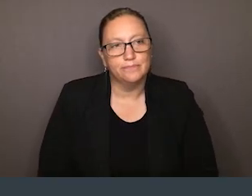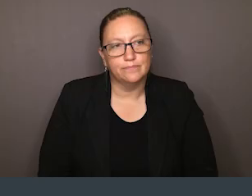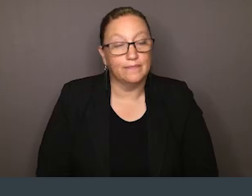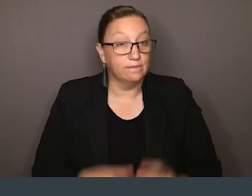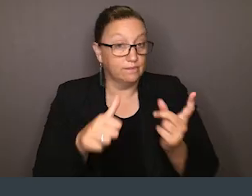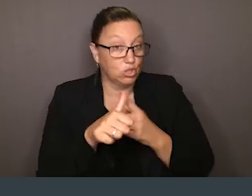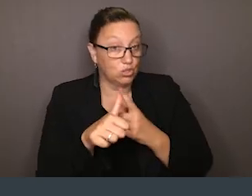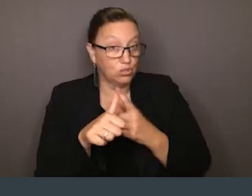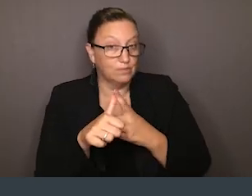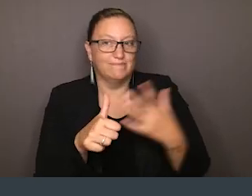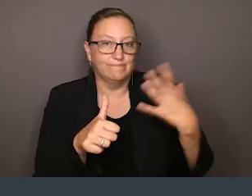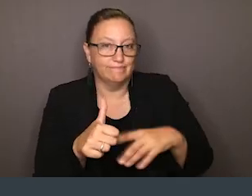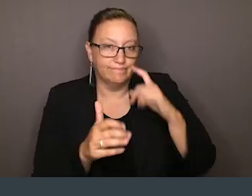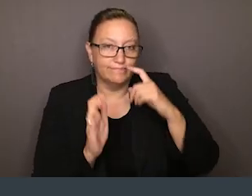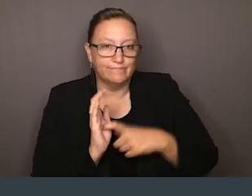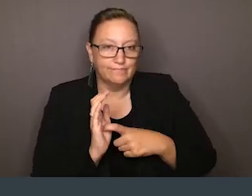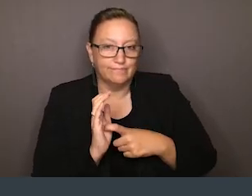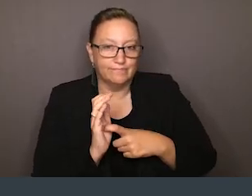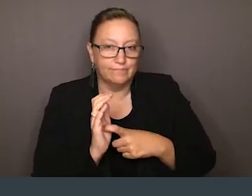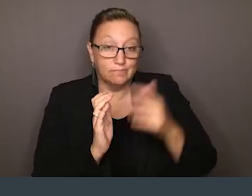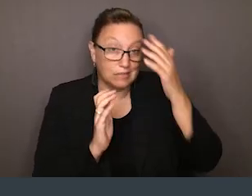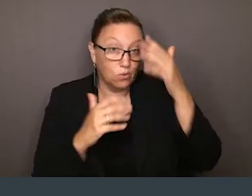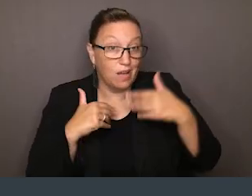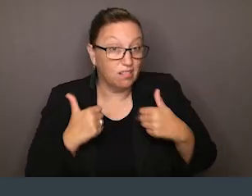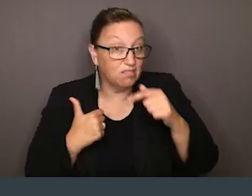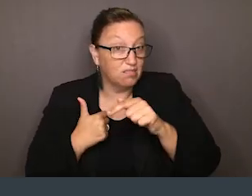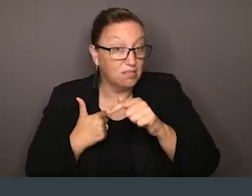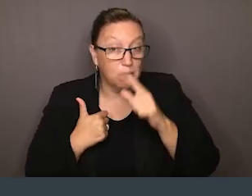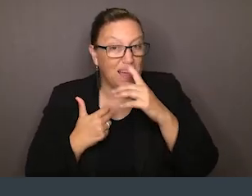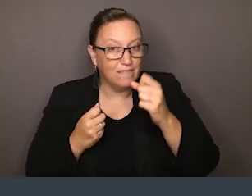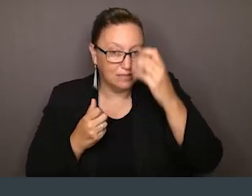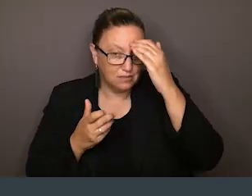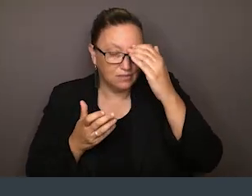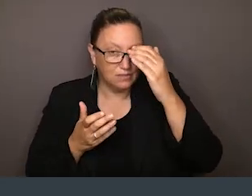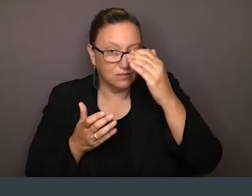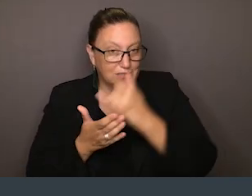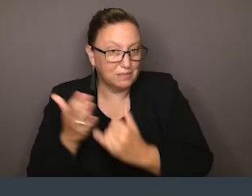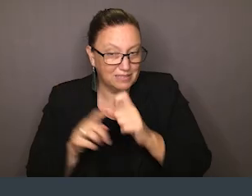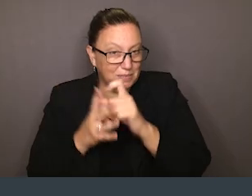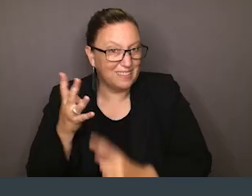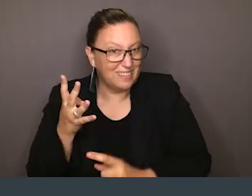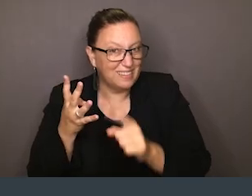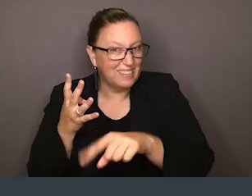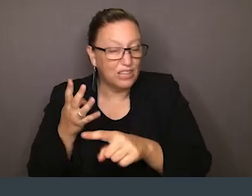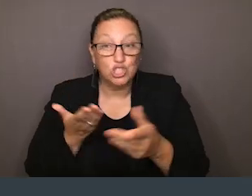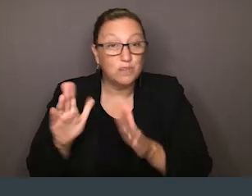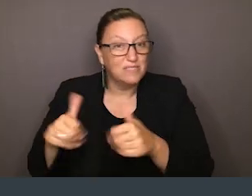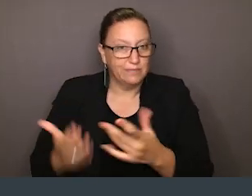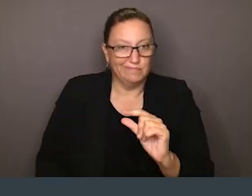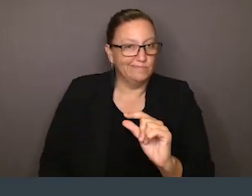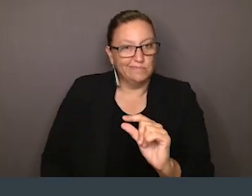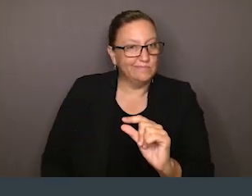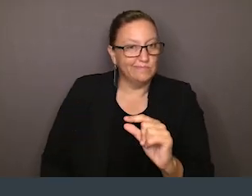it's important we acknowledge first up that service provision in mental health for people with intellectual disability across Australia remains